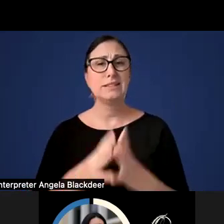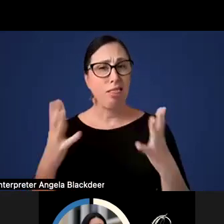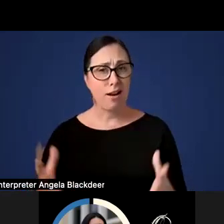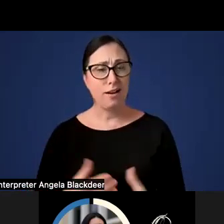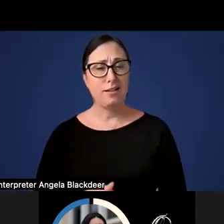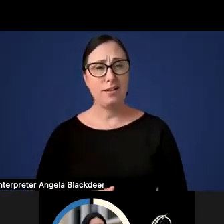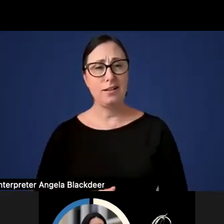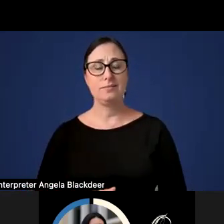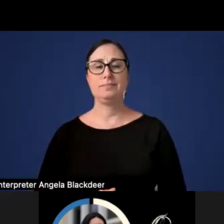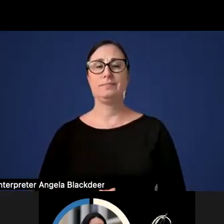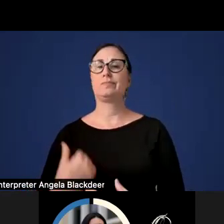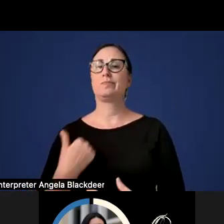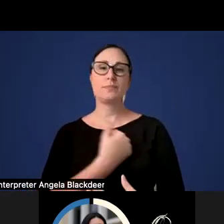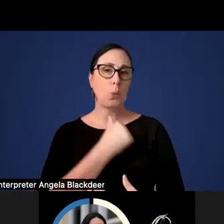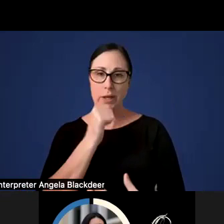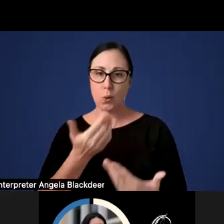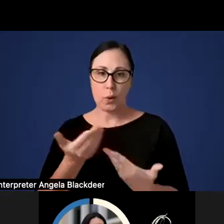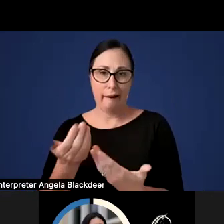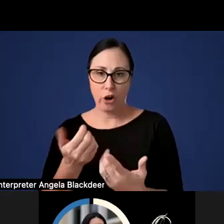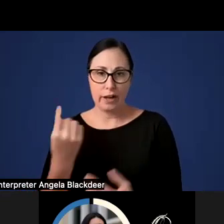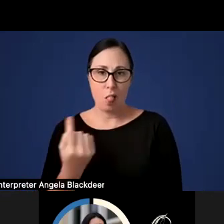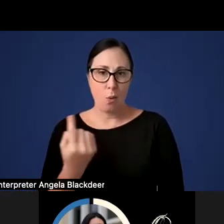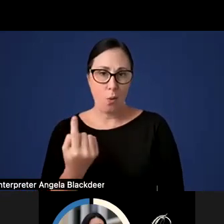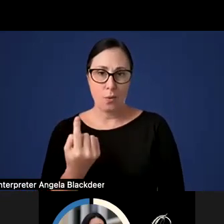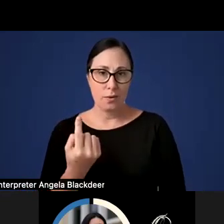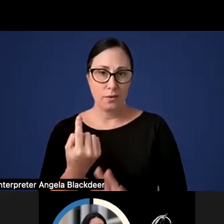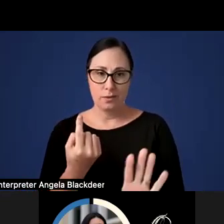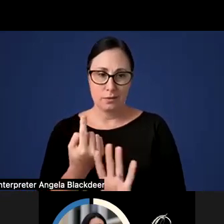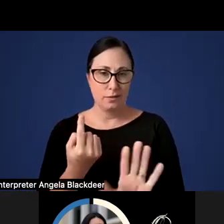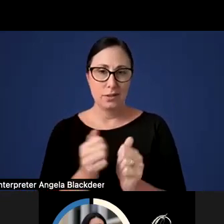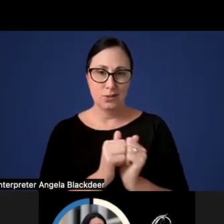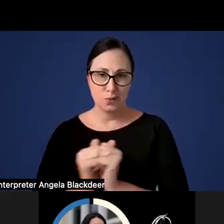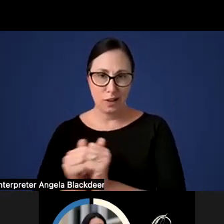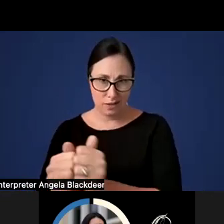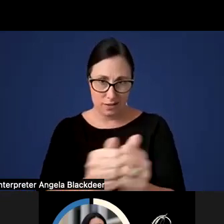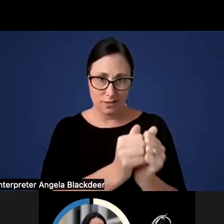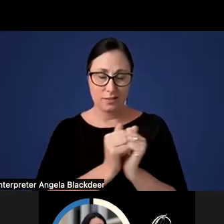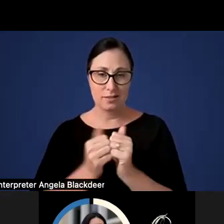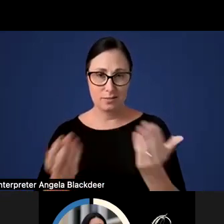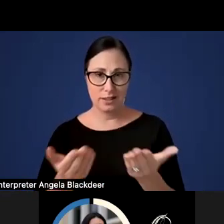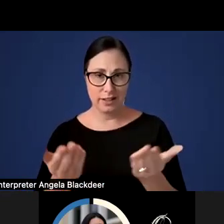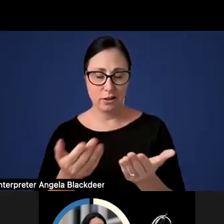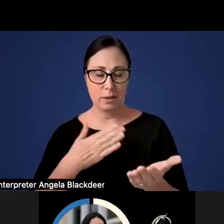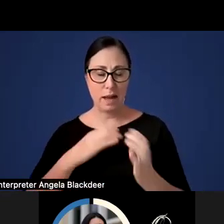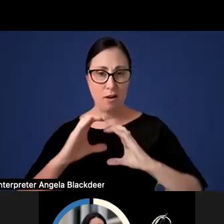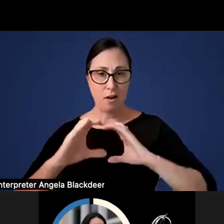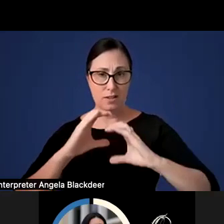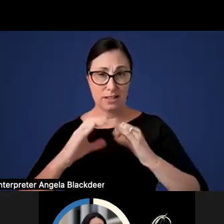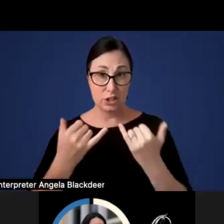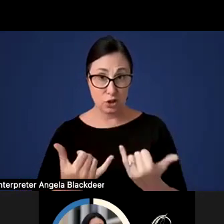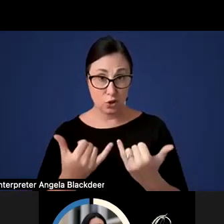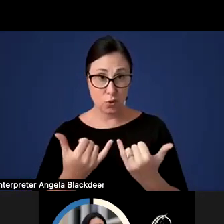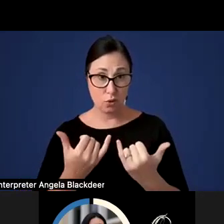carry it alone. And my commitment to our conversation today and to everyone who's in space with us